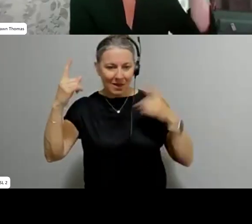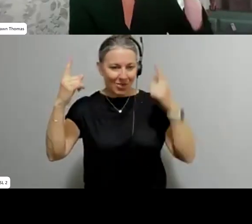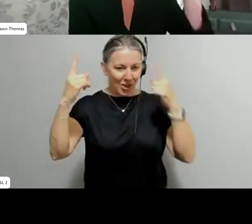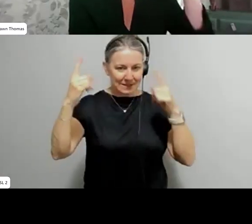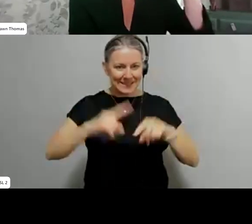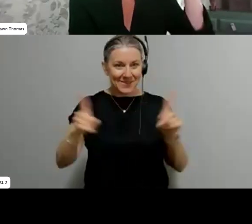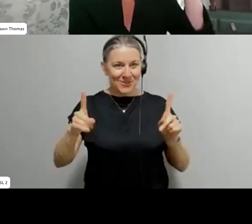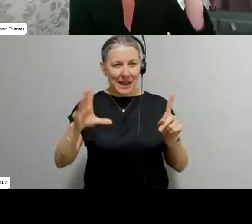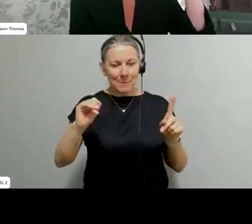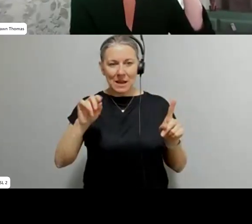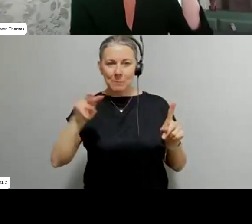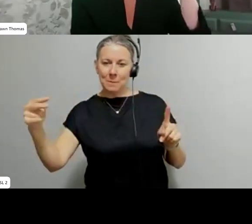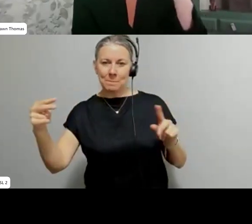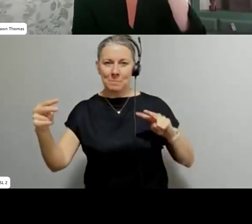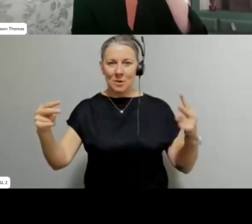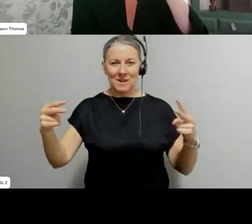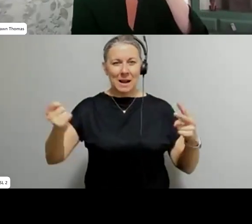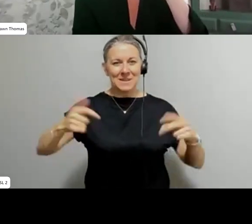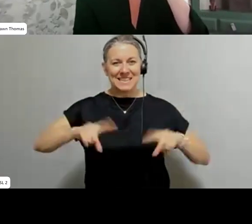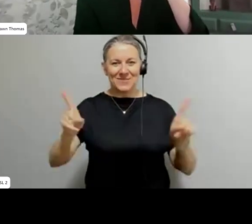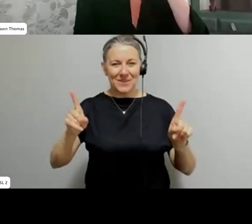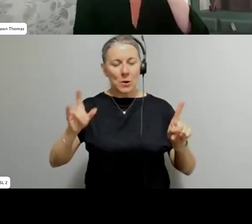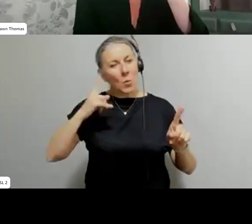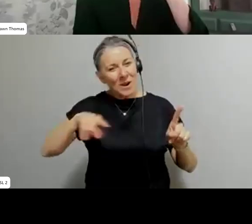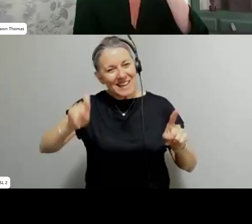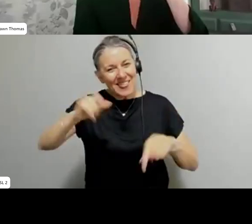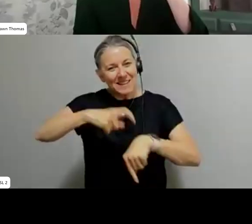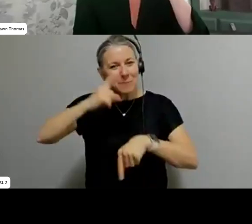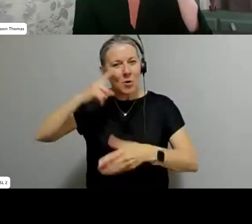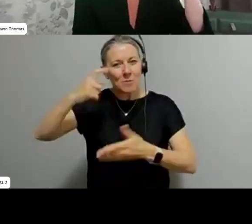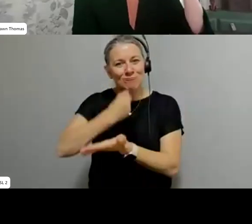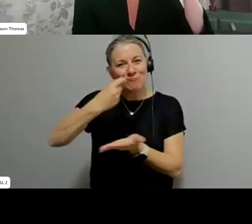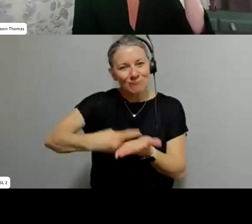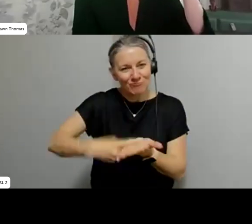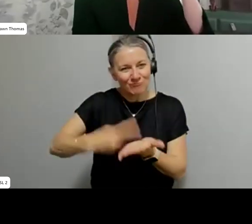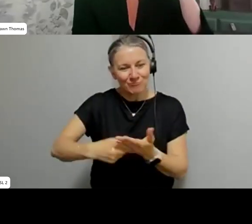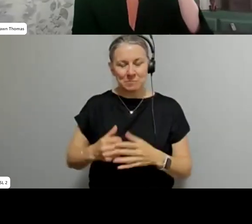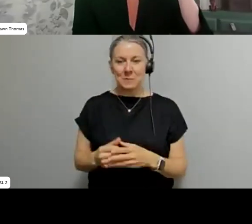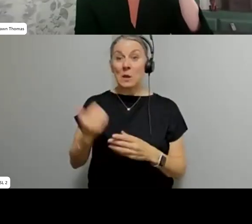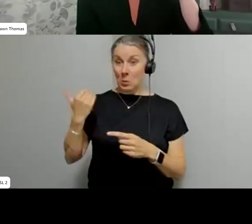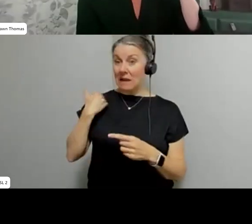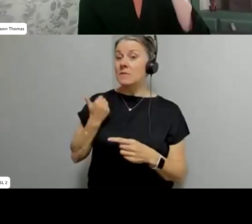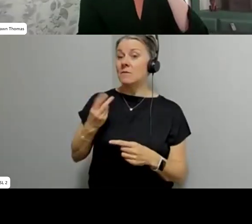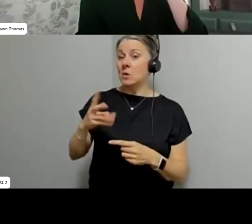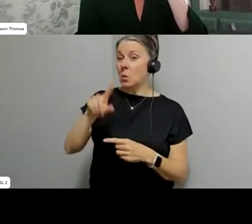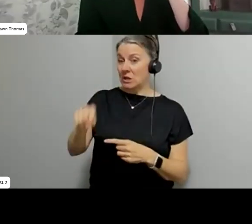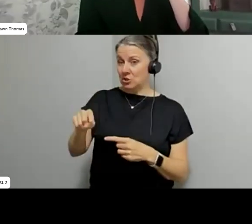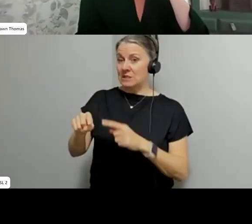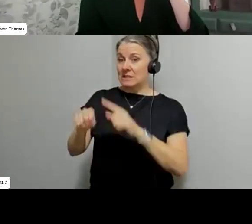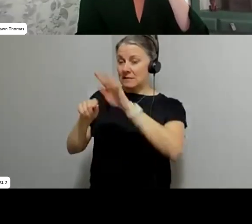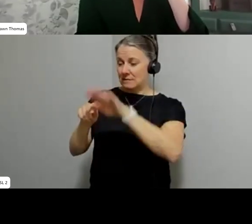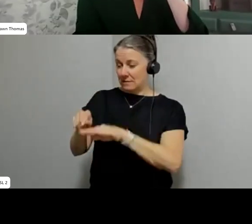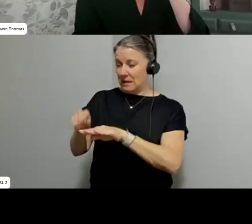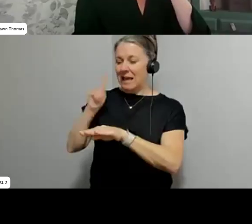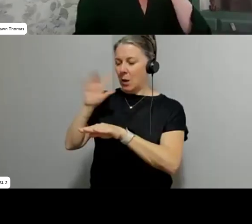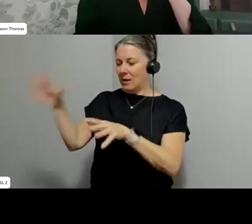those intersections, those moments to talk. We've got some questions, and I'm going to bring a couple of them together around that financial piece.